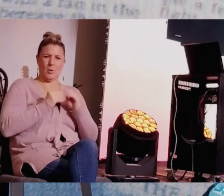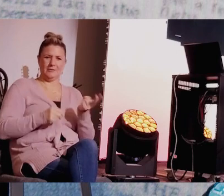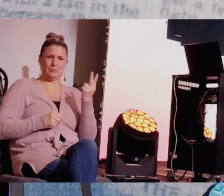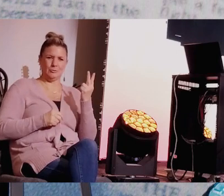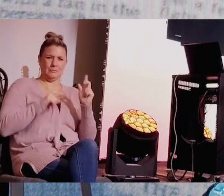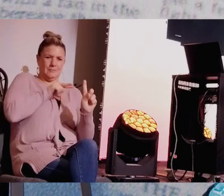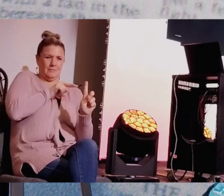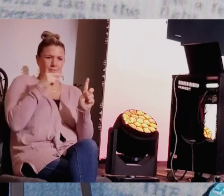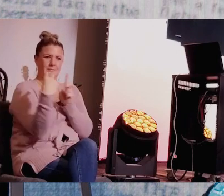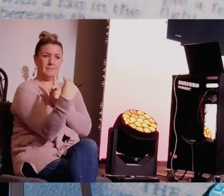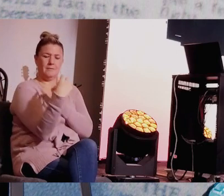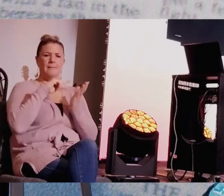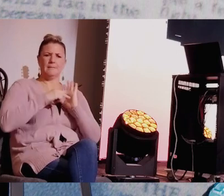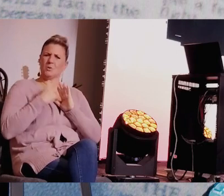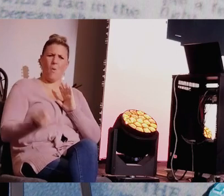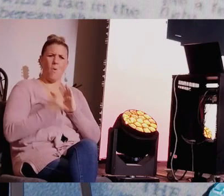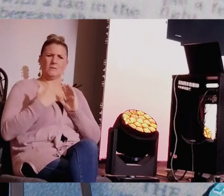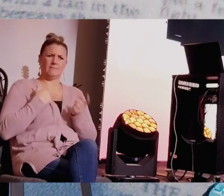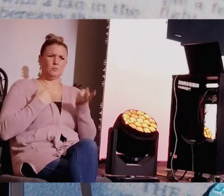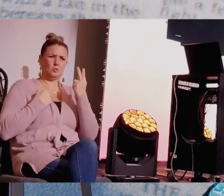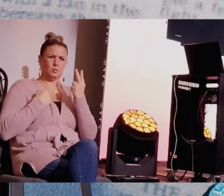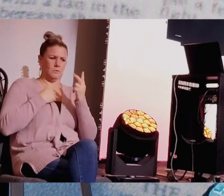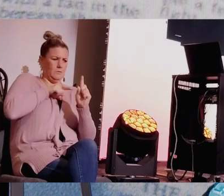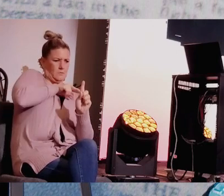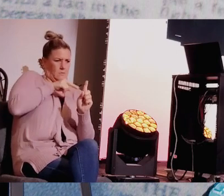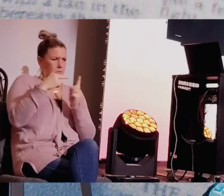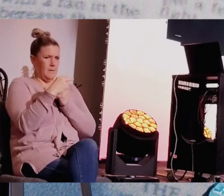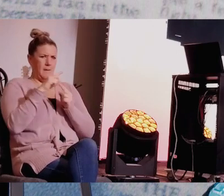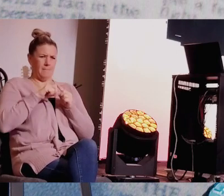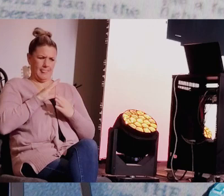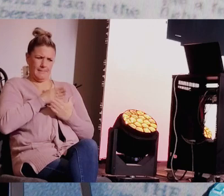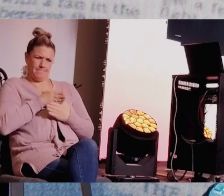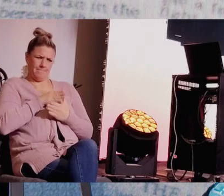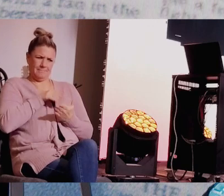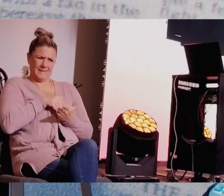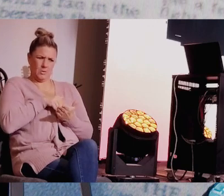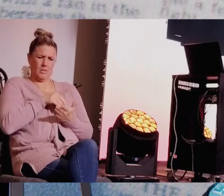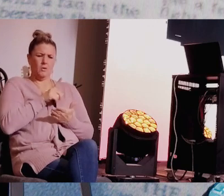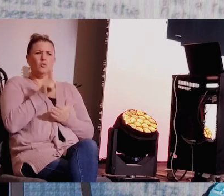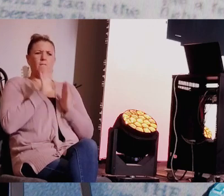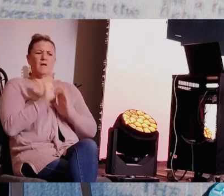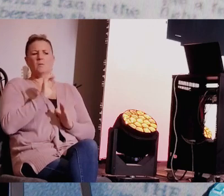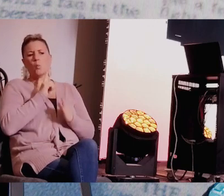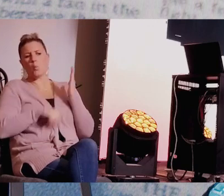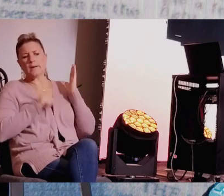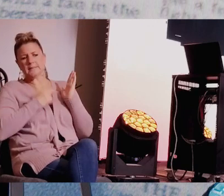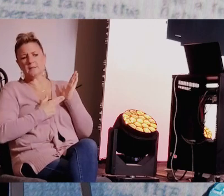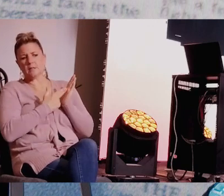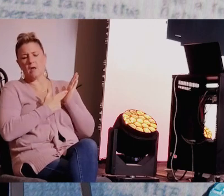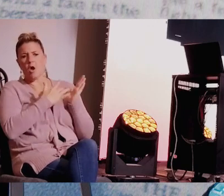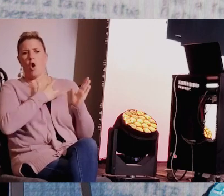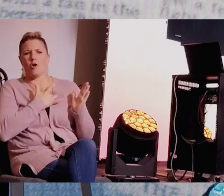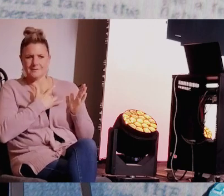And what I mean by that, there is always two sides in every story that somewhere in the middle you might find what is the heart of what is going